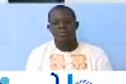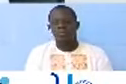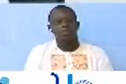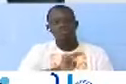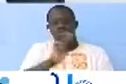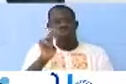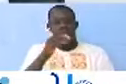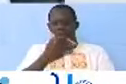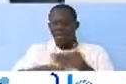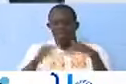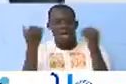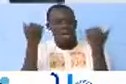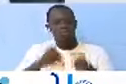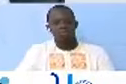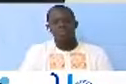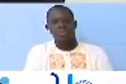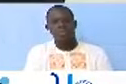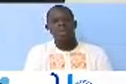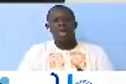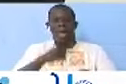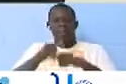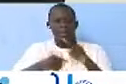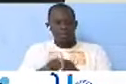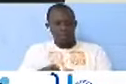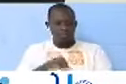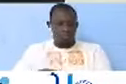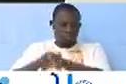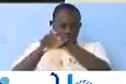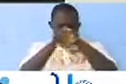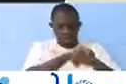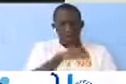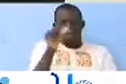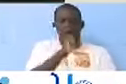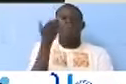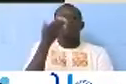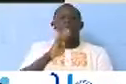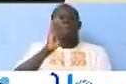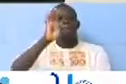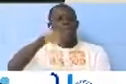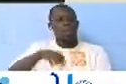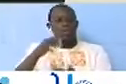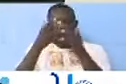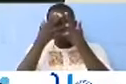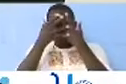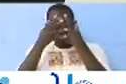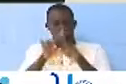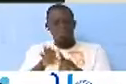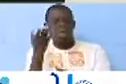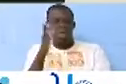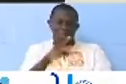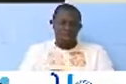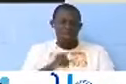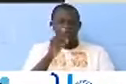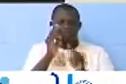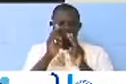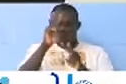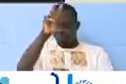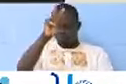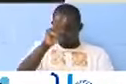No, that never happened. And after he was brought back from mile 2, did you at any point observe anything that was wrong with Mr.